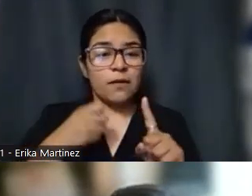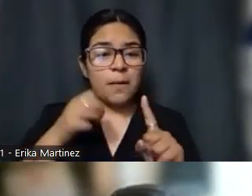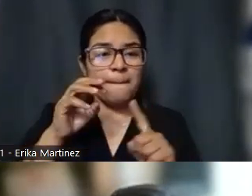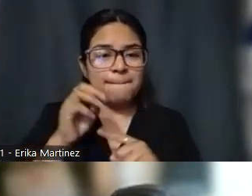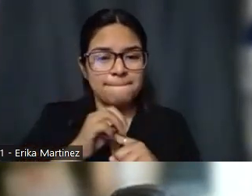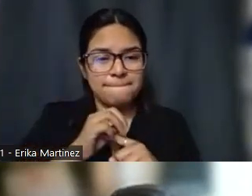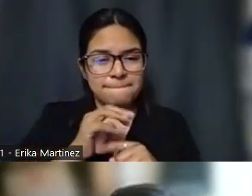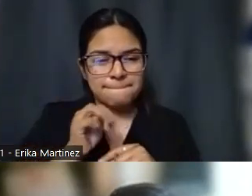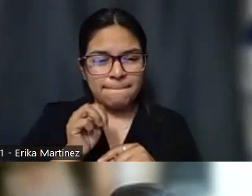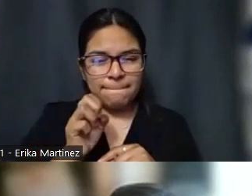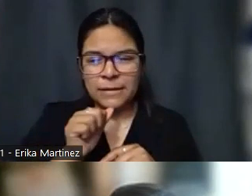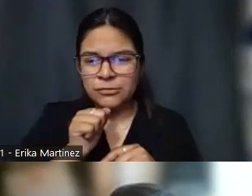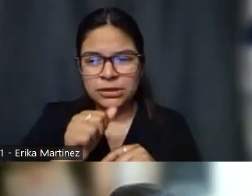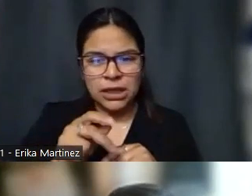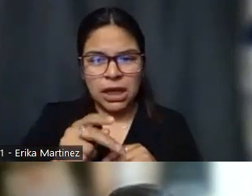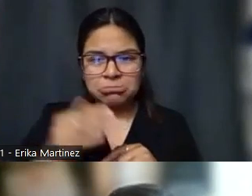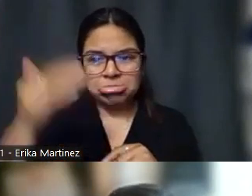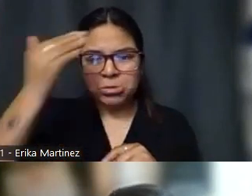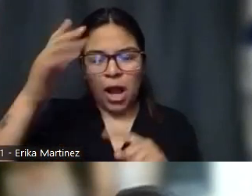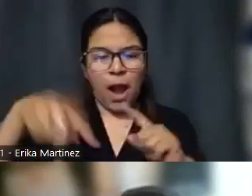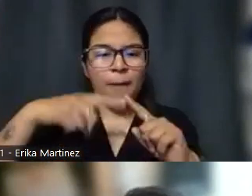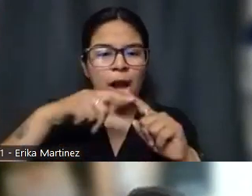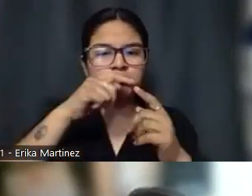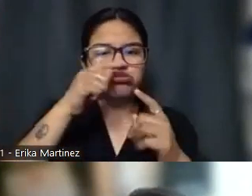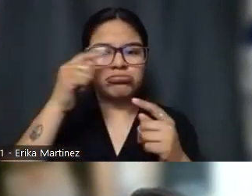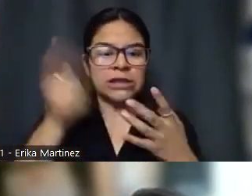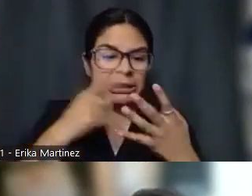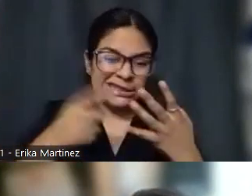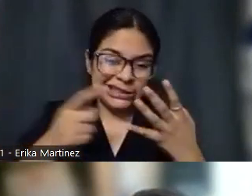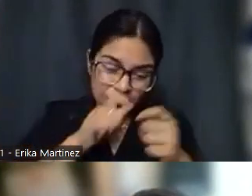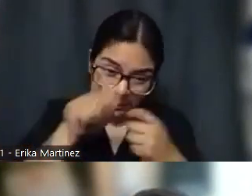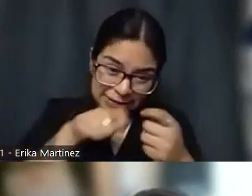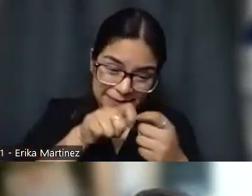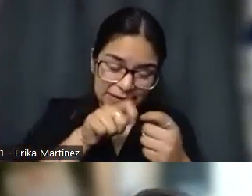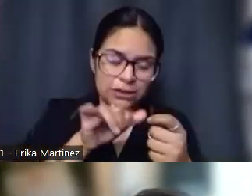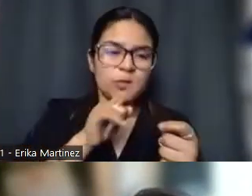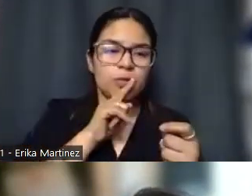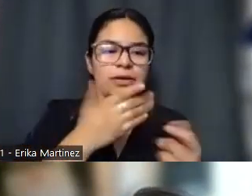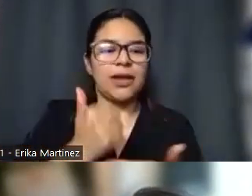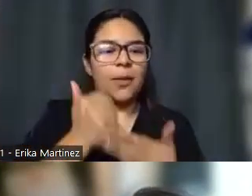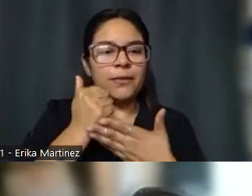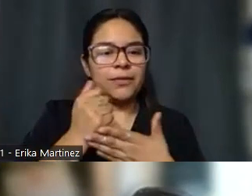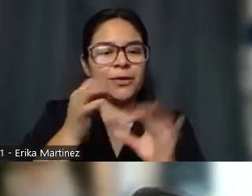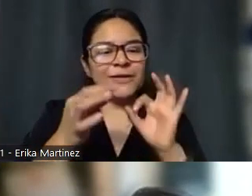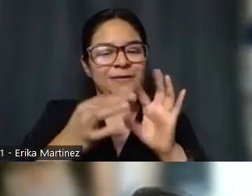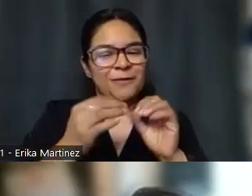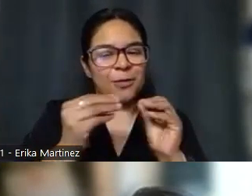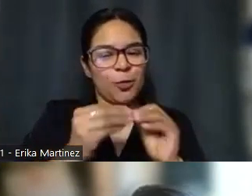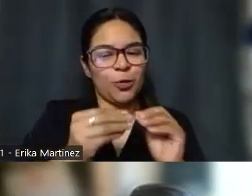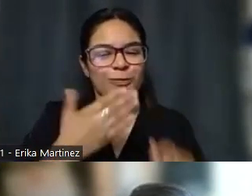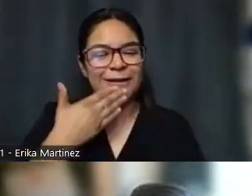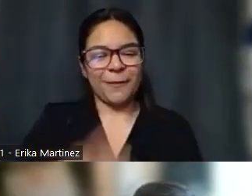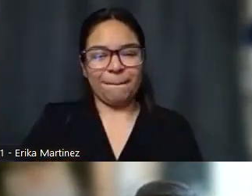He was not aware of the details, so this was really helpful. It's feedback. Thank you,